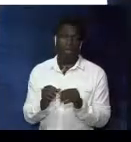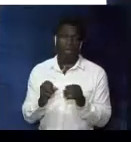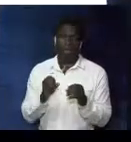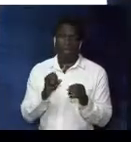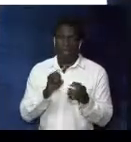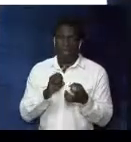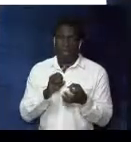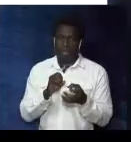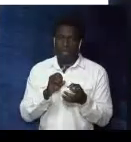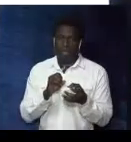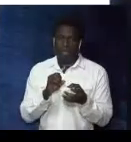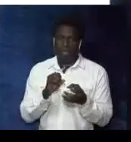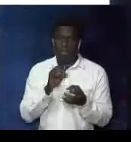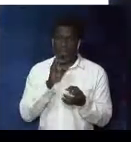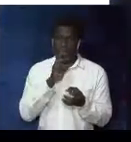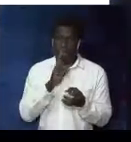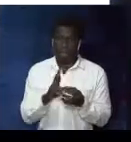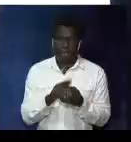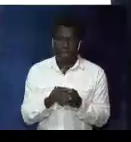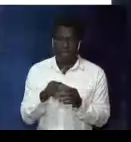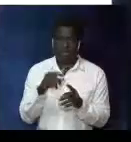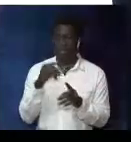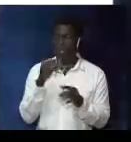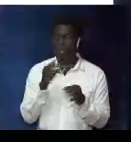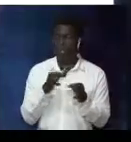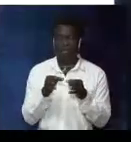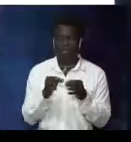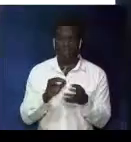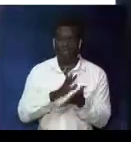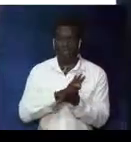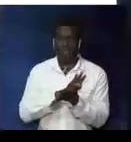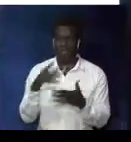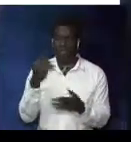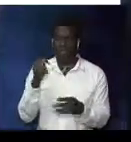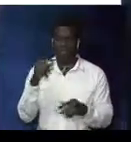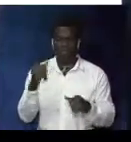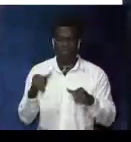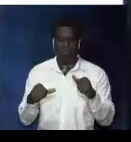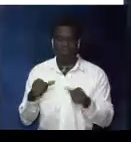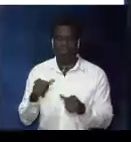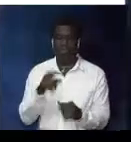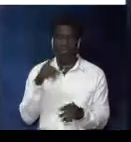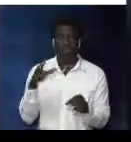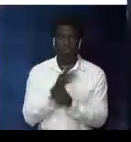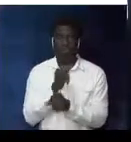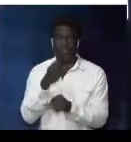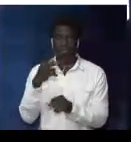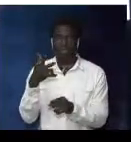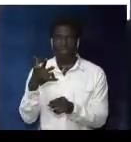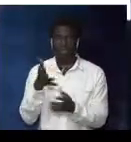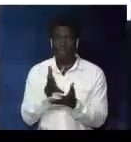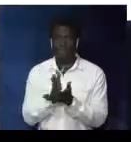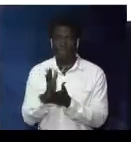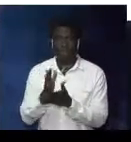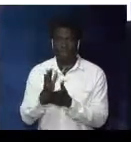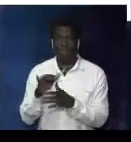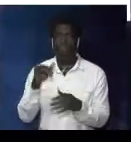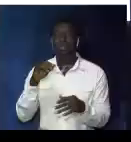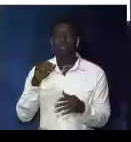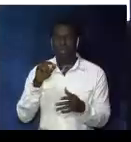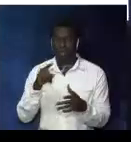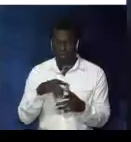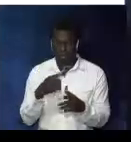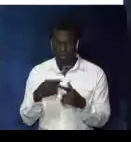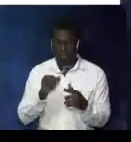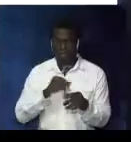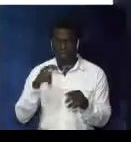cleared the air, resolved all the doubts. You got the 3 correctly? Then I need to celebrate you